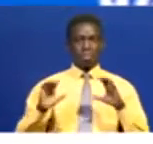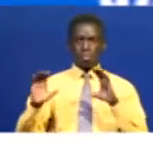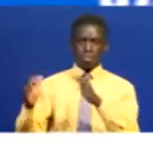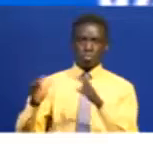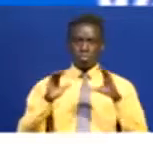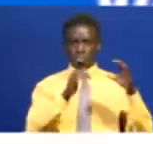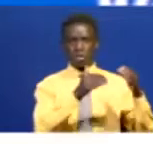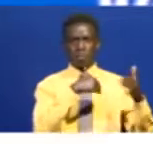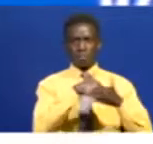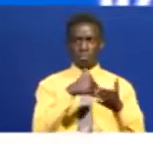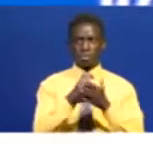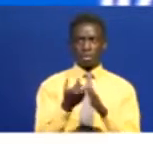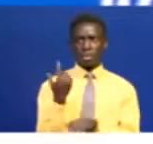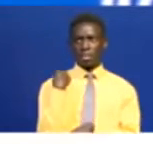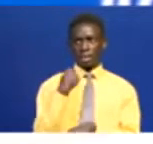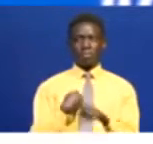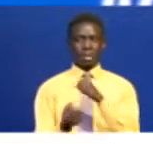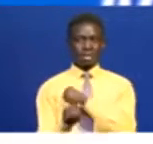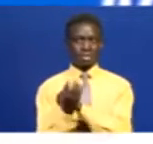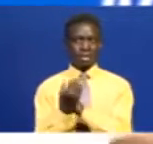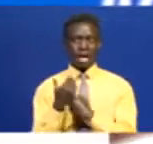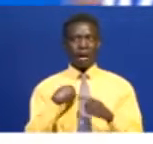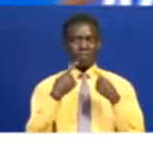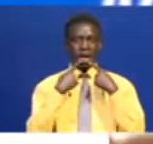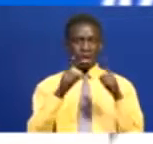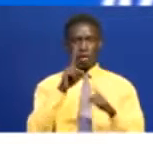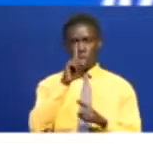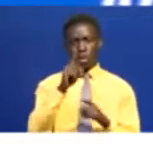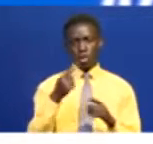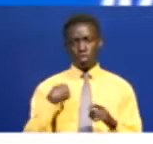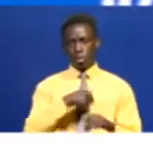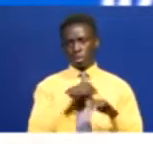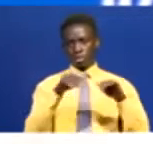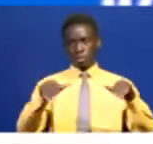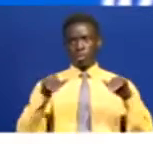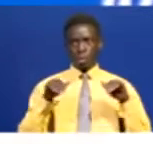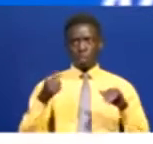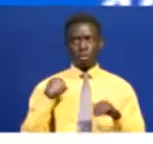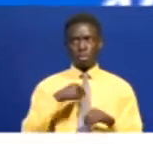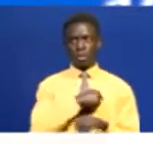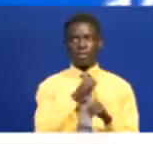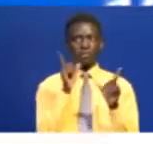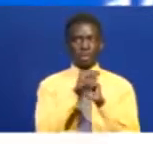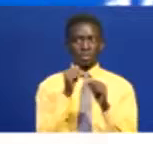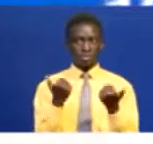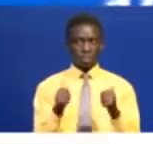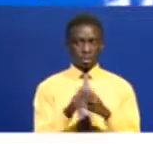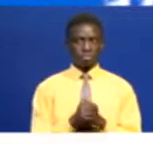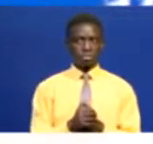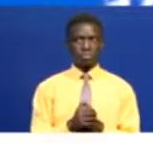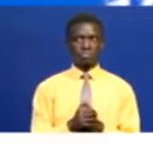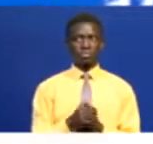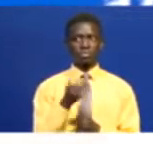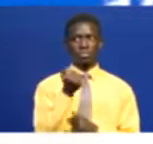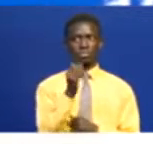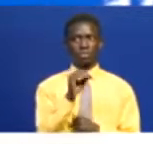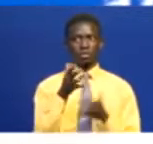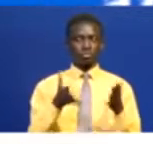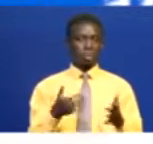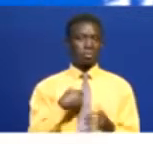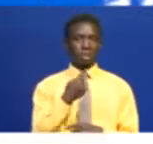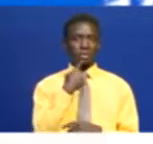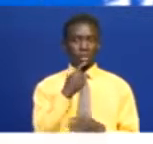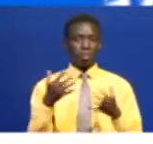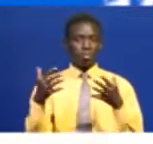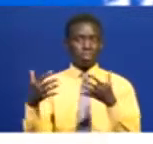niliwaelezea. Kuna tangazo ingine moja tunangojea, tujaweza kumaliza. So leo sitasema